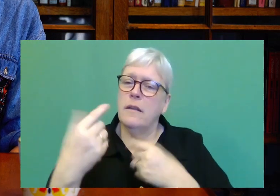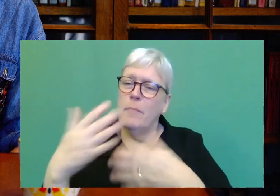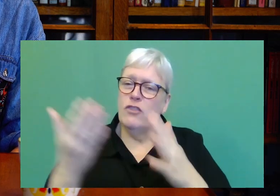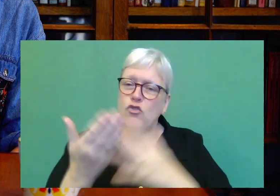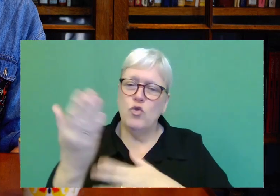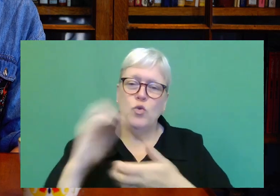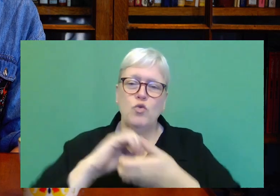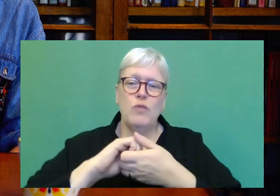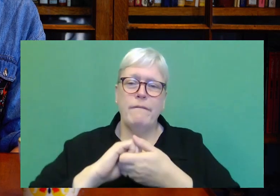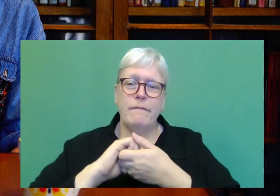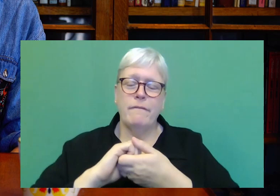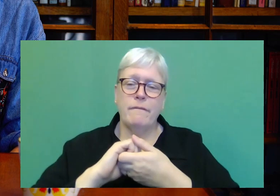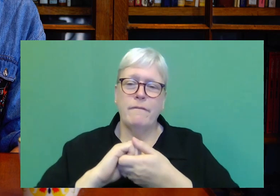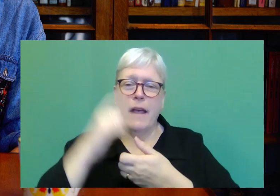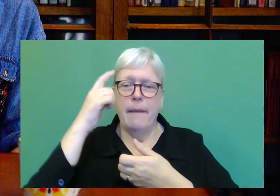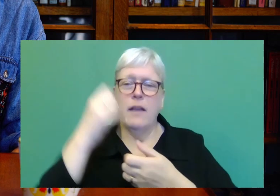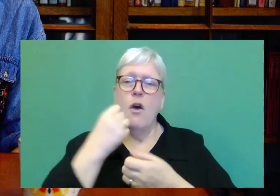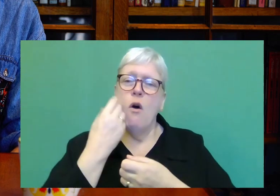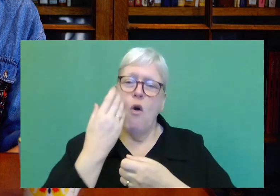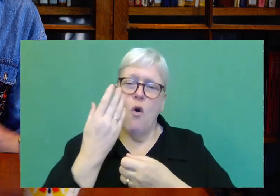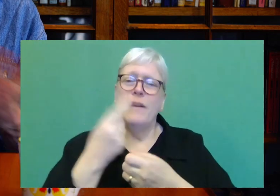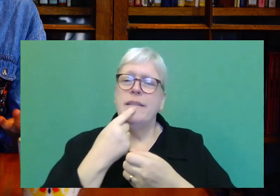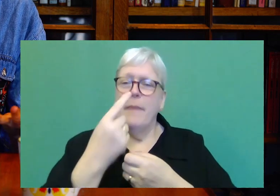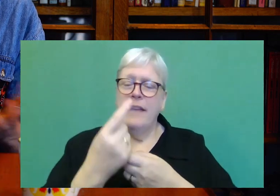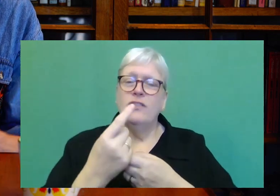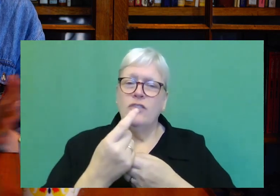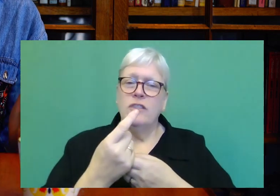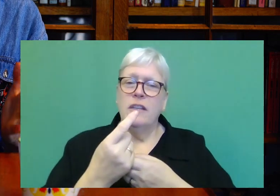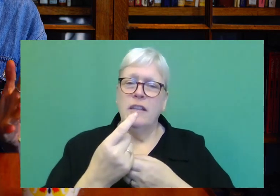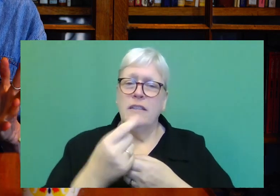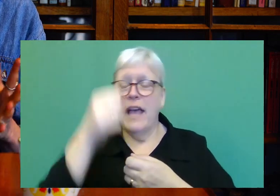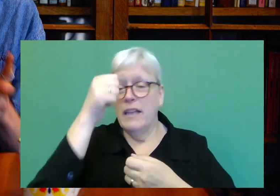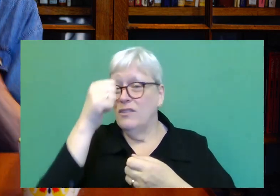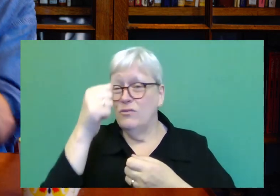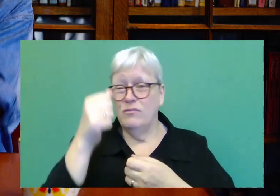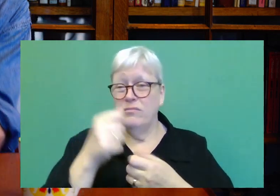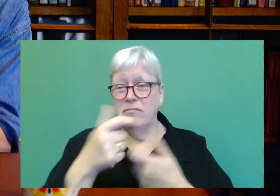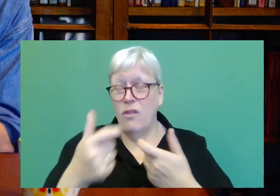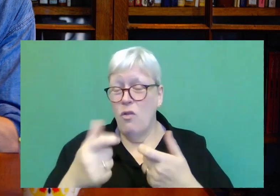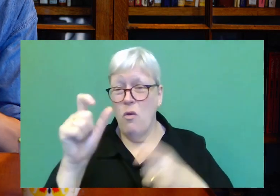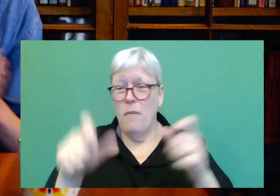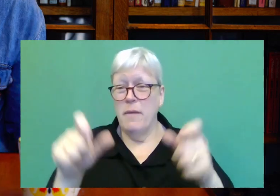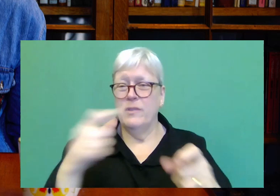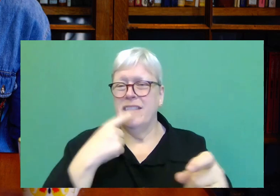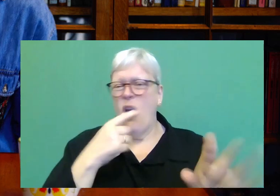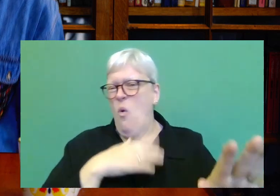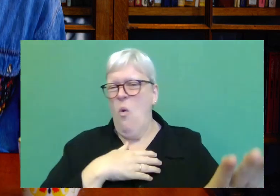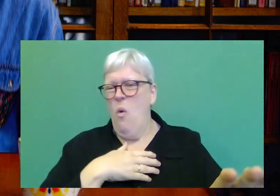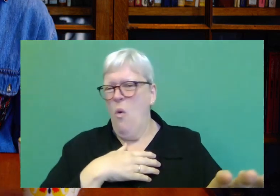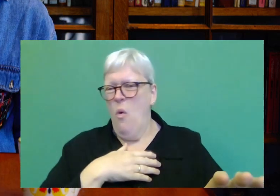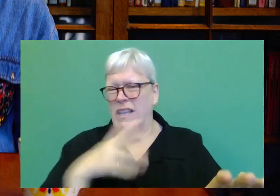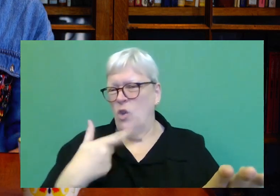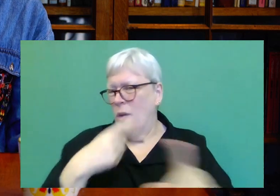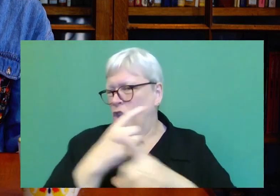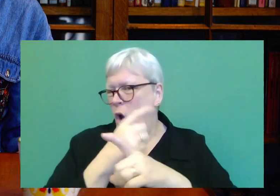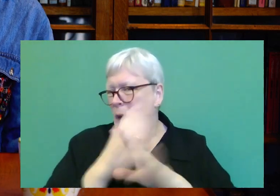I'll always mention it, and I know a lot of people will sort of butter over it and say, I know you probably don't want to speak about this, and I